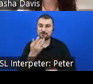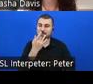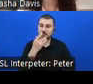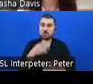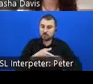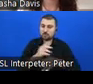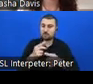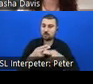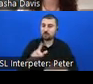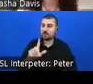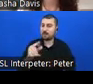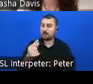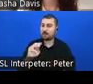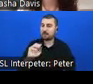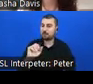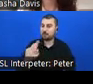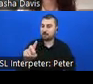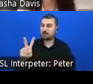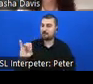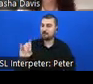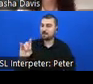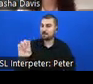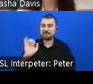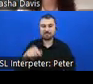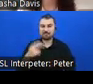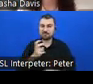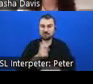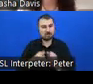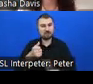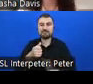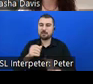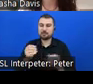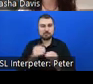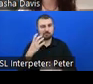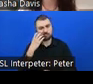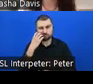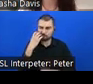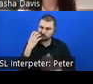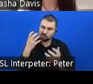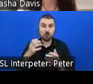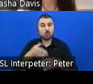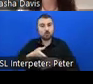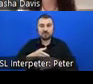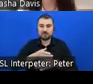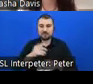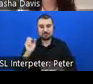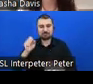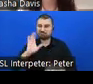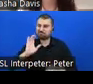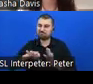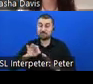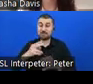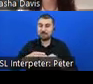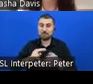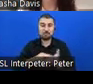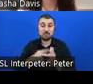vitae. And that is the hardest, densest wood available that you can find. And its name means